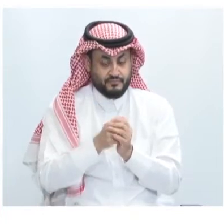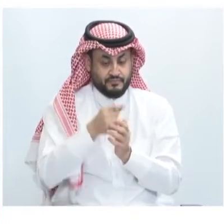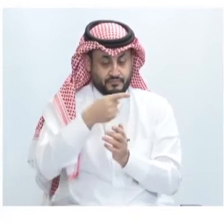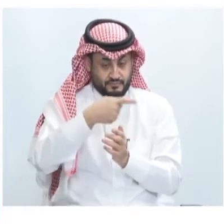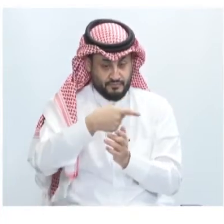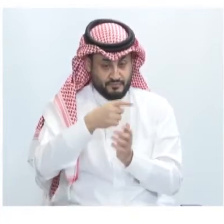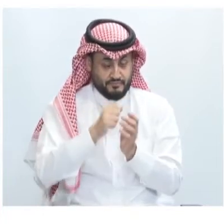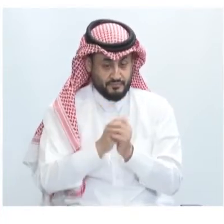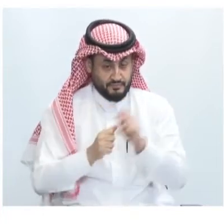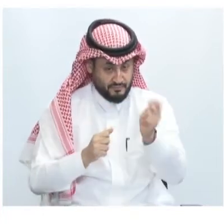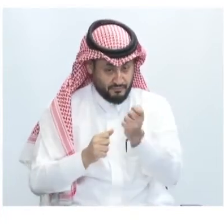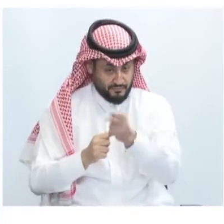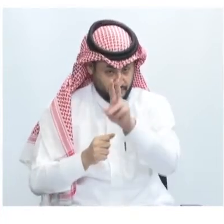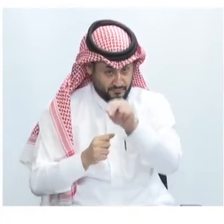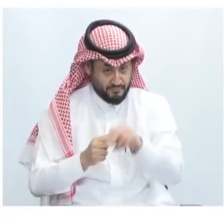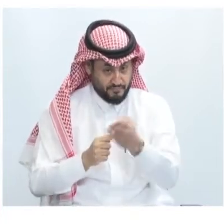G,